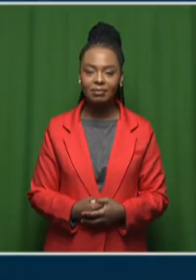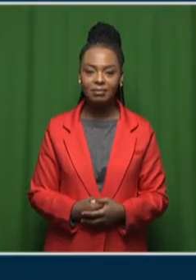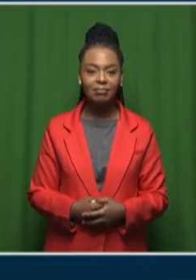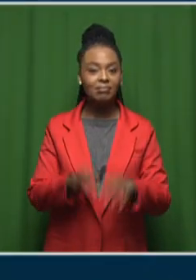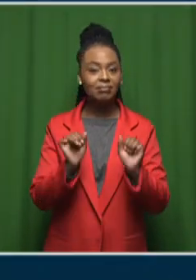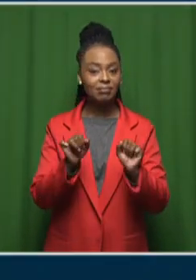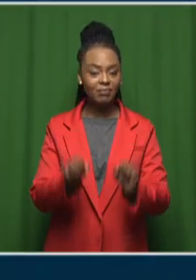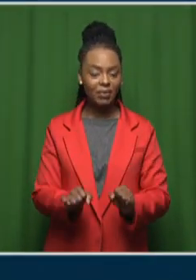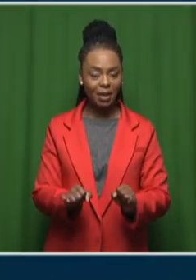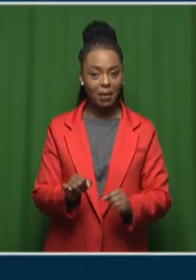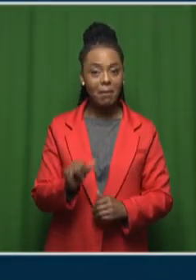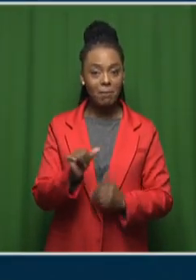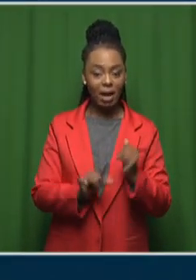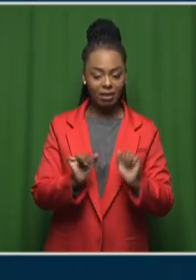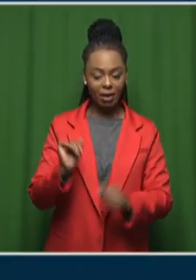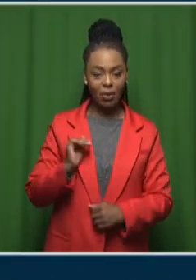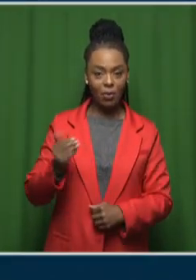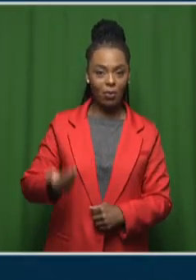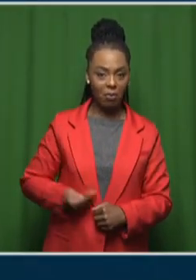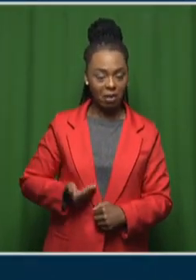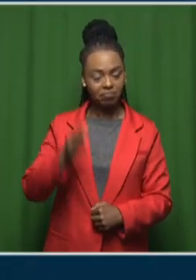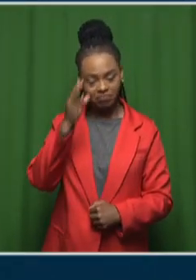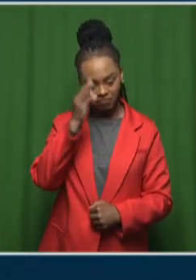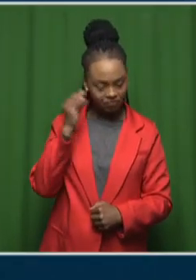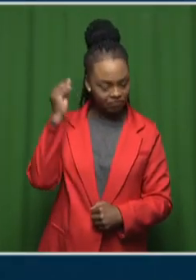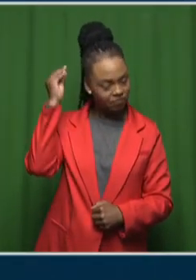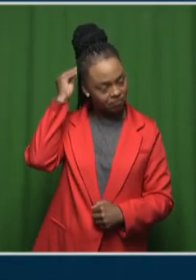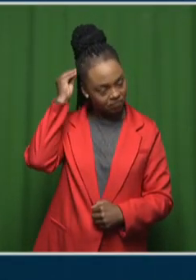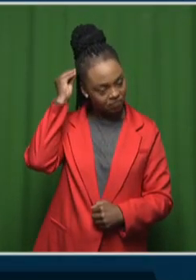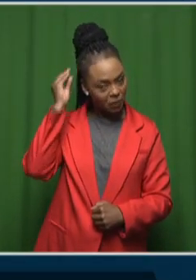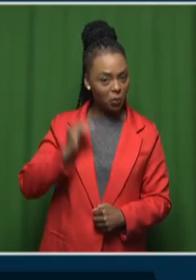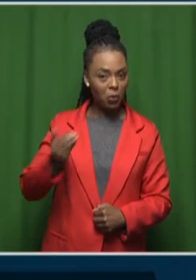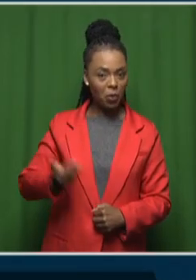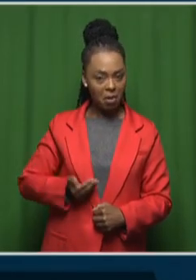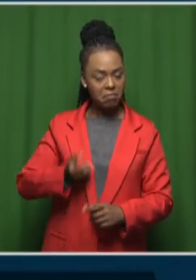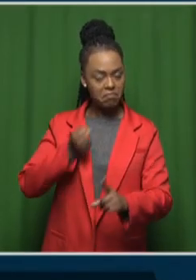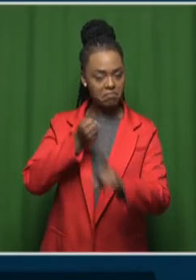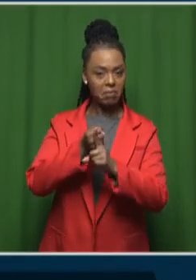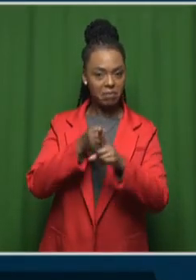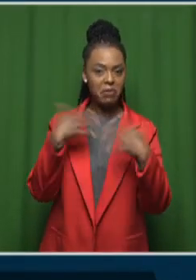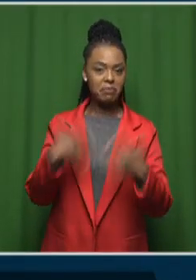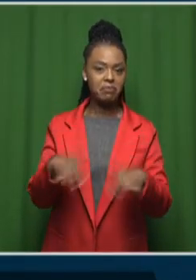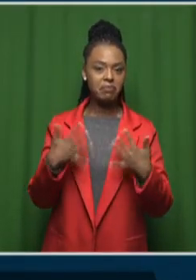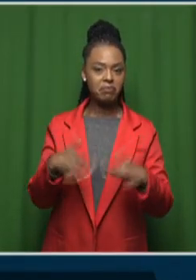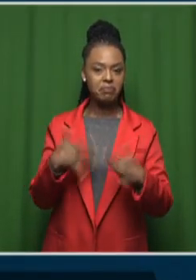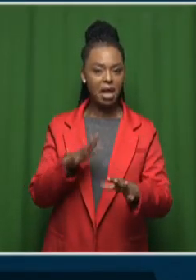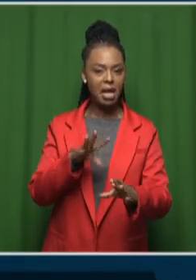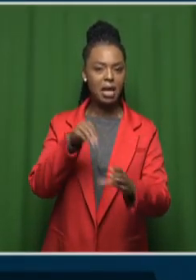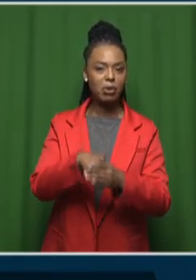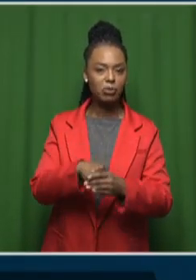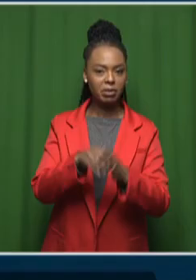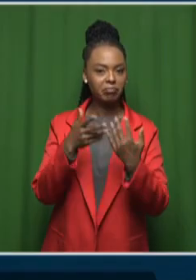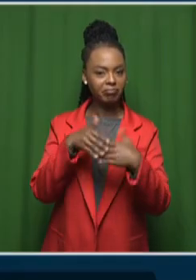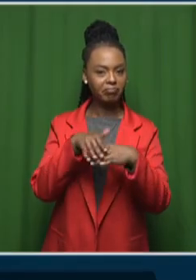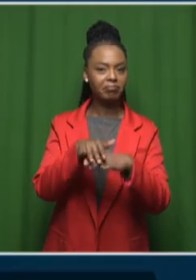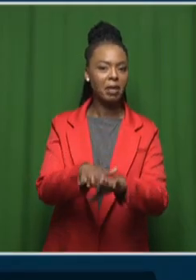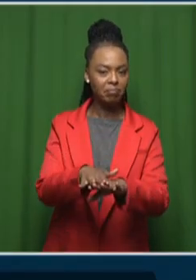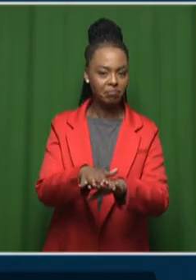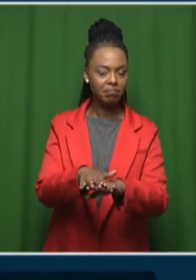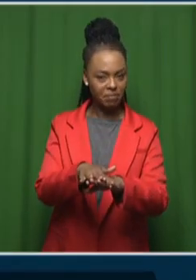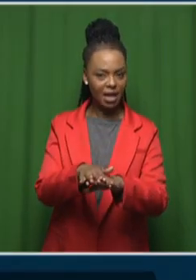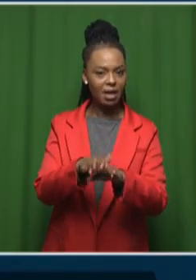Well, this Women's Month, we recognize the remarkable contributions of women in tech who are paving the way for a more inclusive and diverse industry and explore